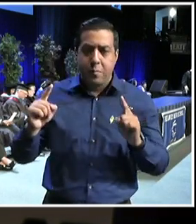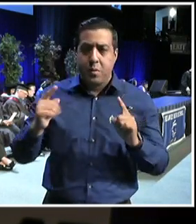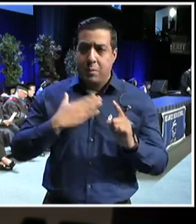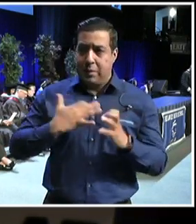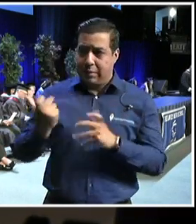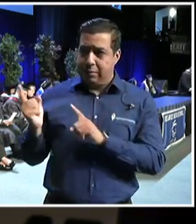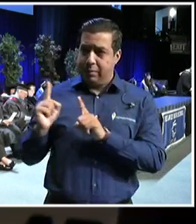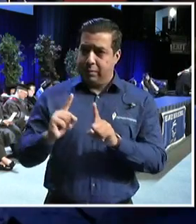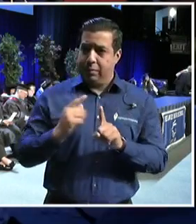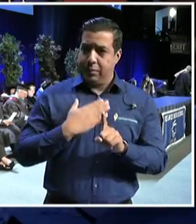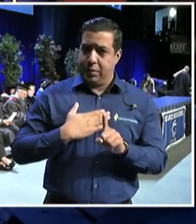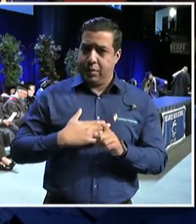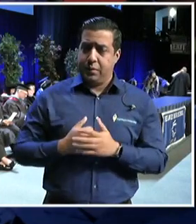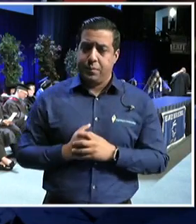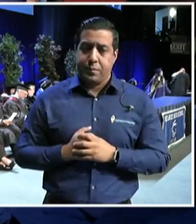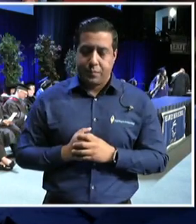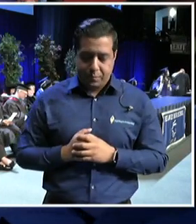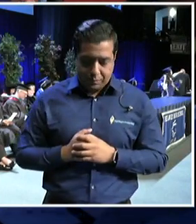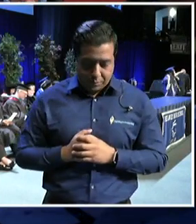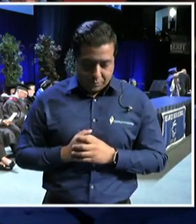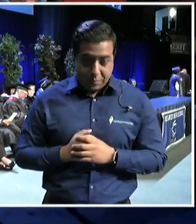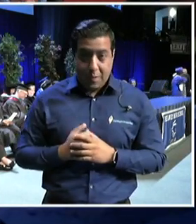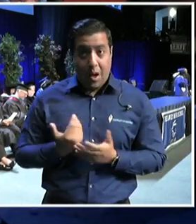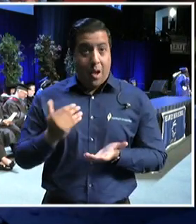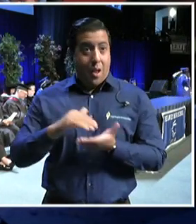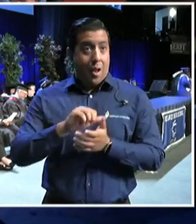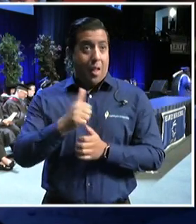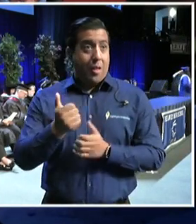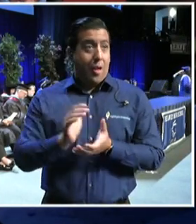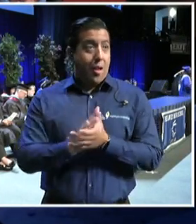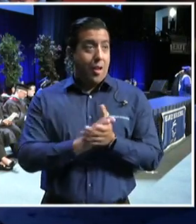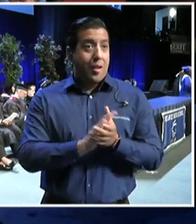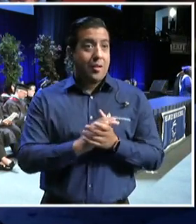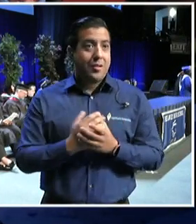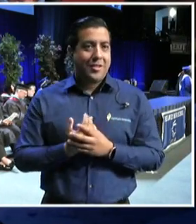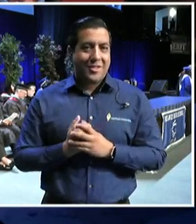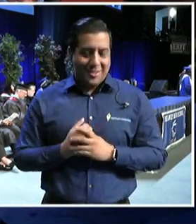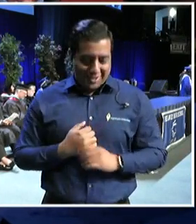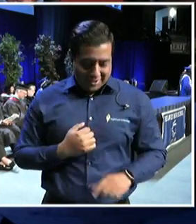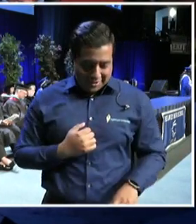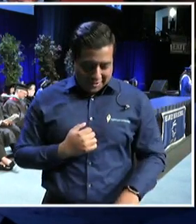me here at the podium, please? Of course. Another round of applause.